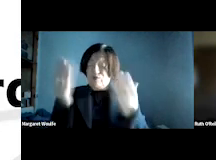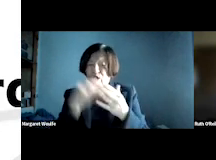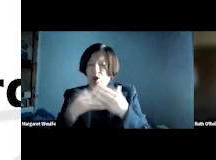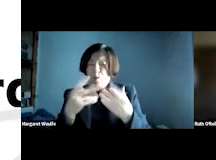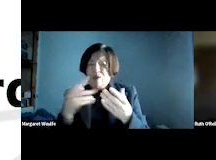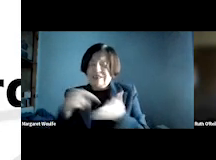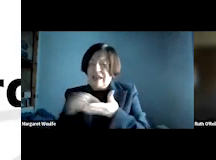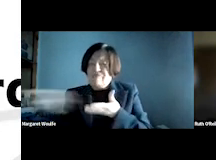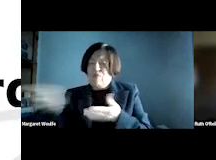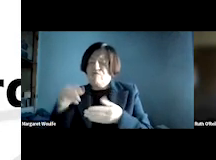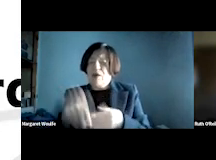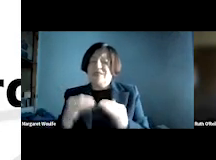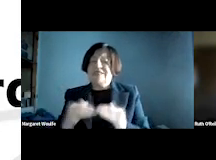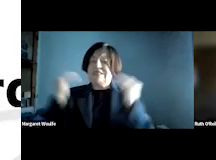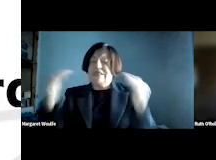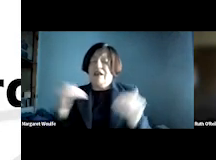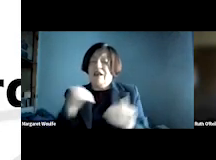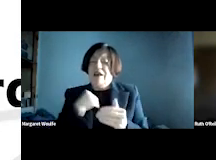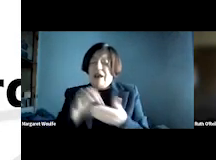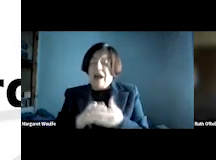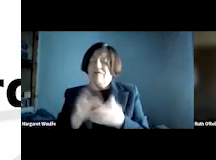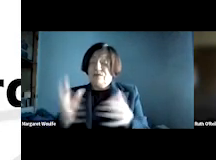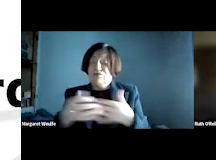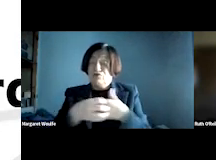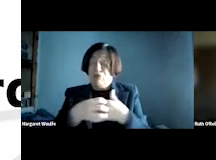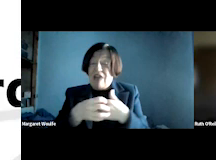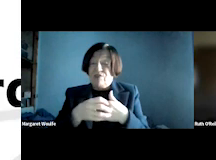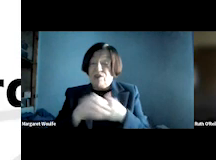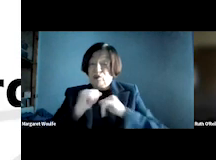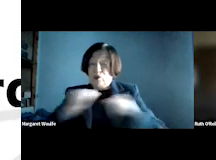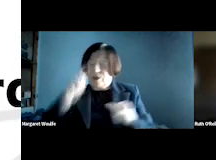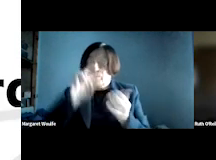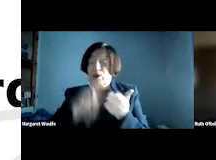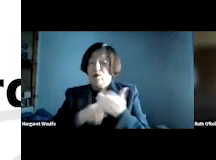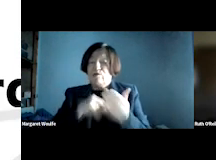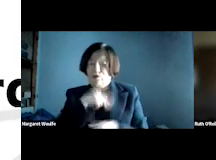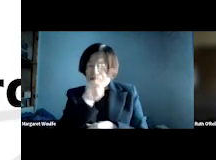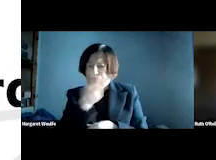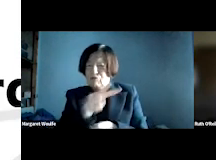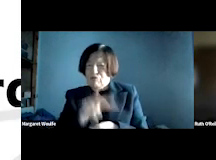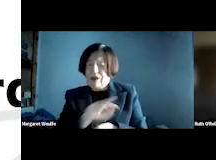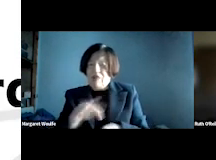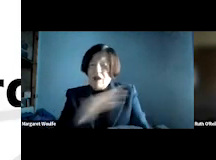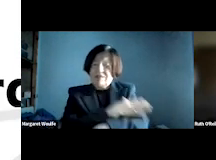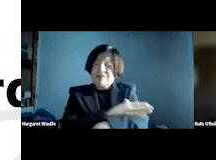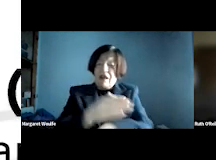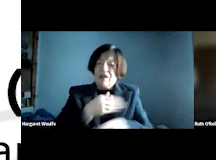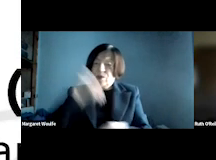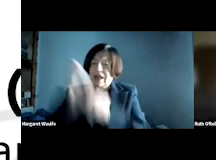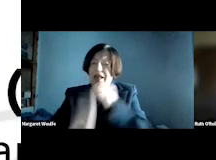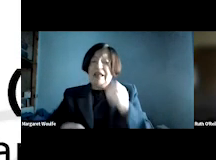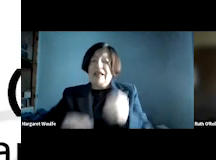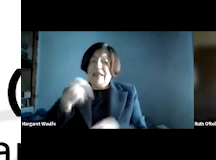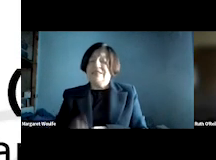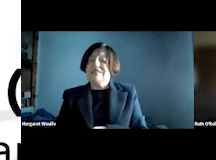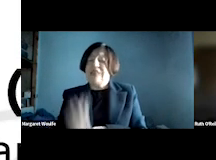excluded from the standard. And we've drafted a scope, and I thought it would just be useful to read that out from start to finish. If I could have the next slide,